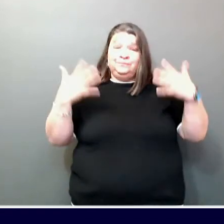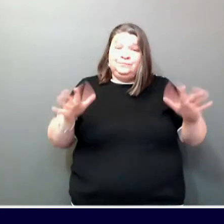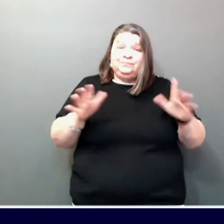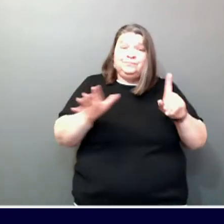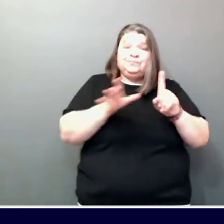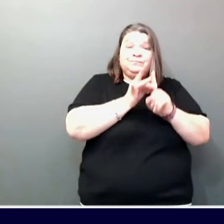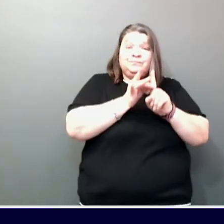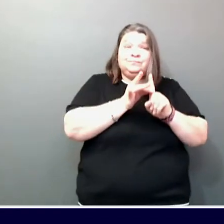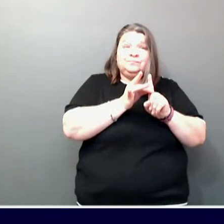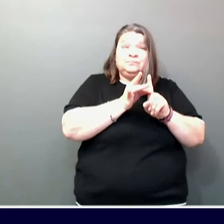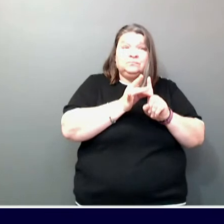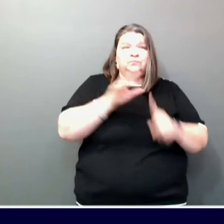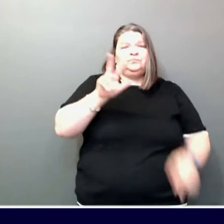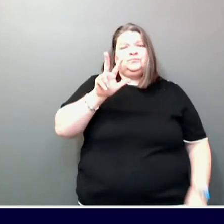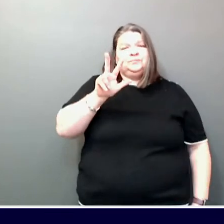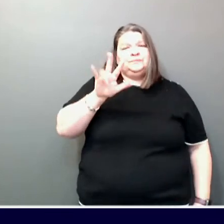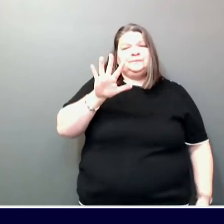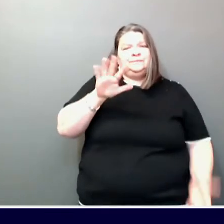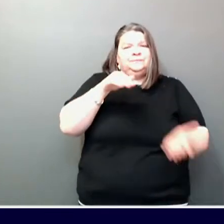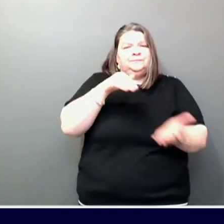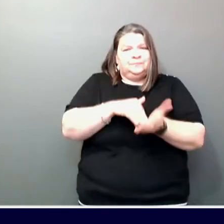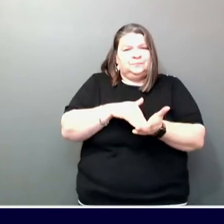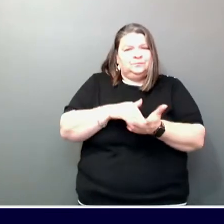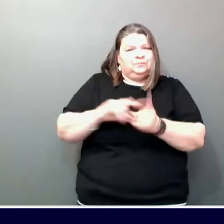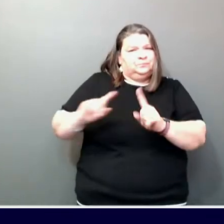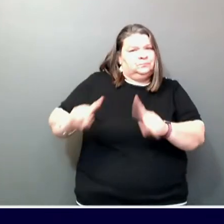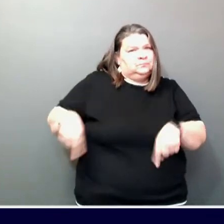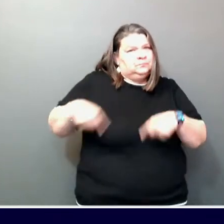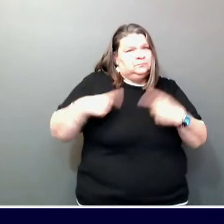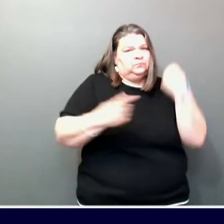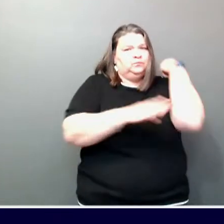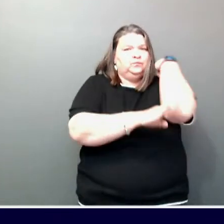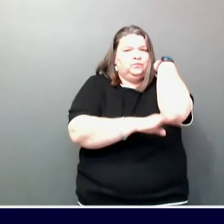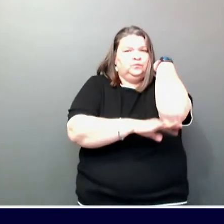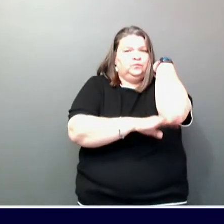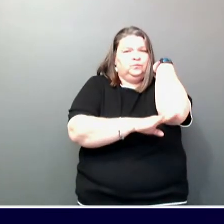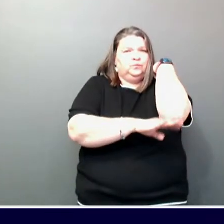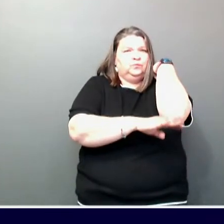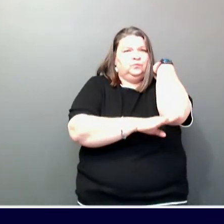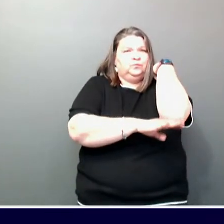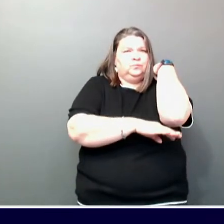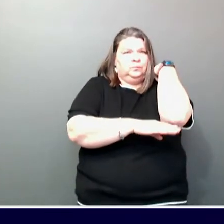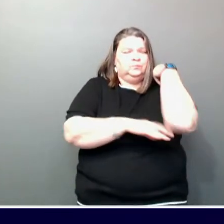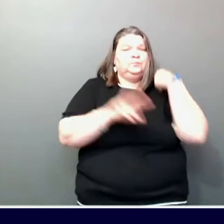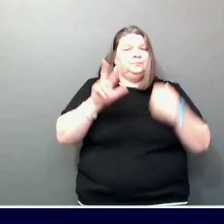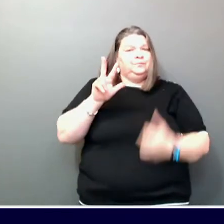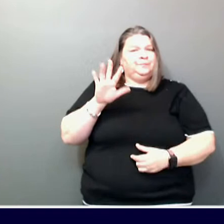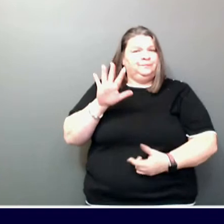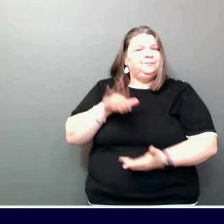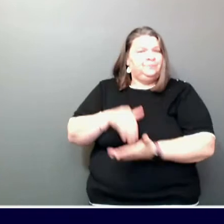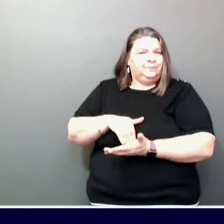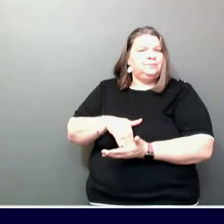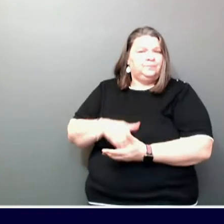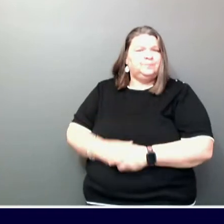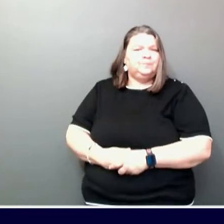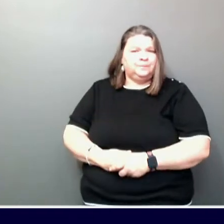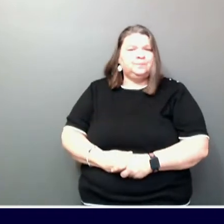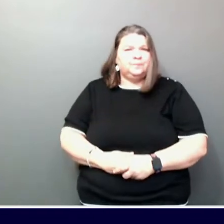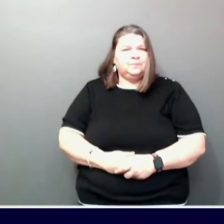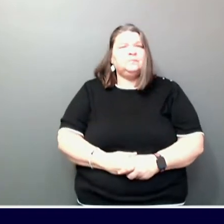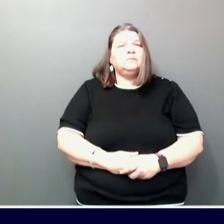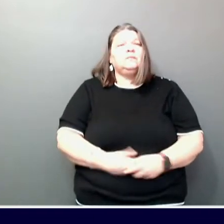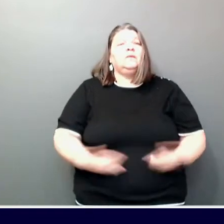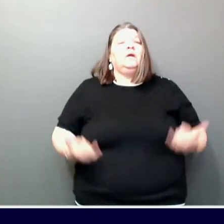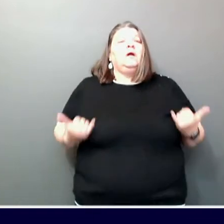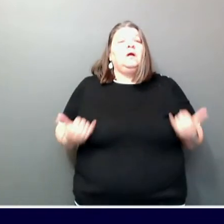35,000 since the beginning of this school year. Those kids, coupled with the number of vaccinations, have